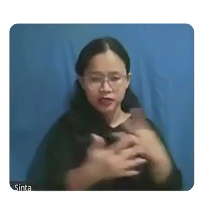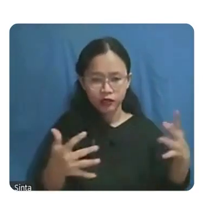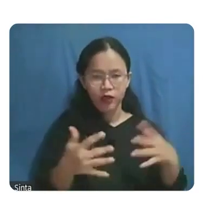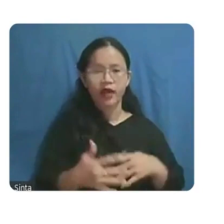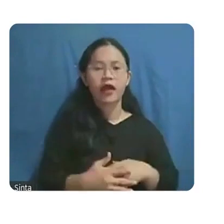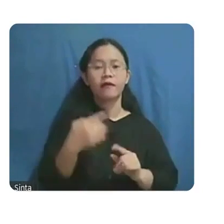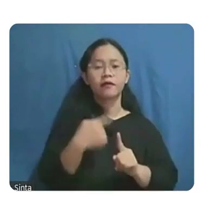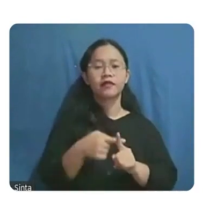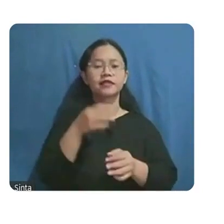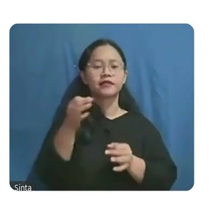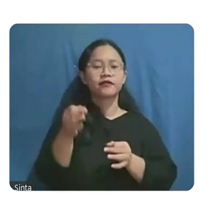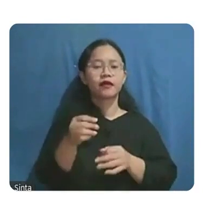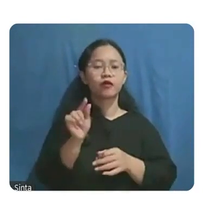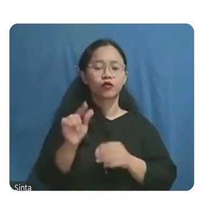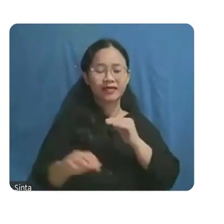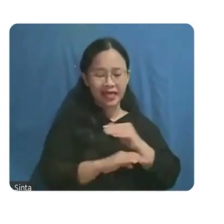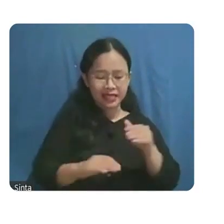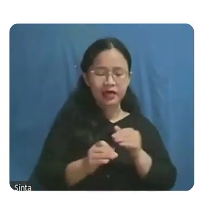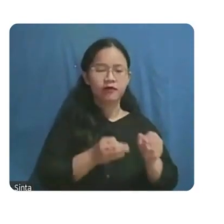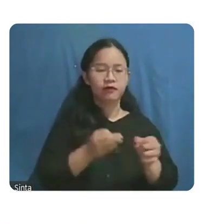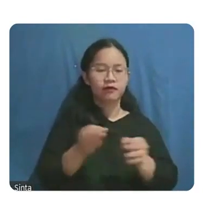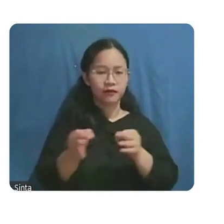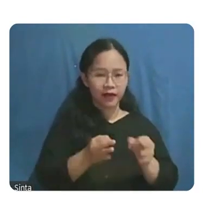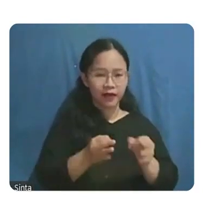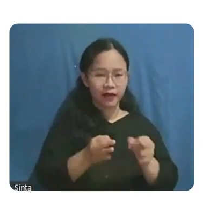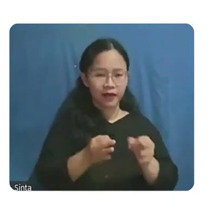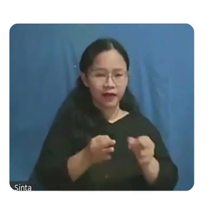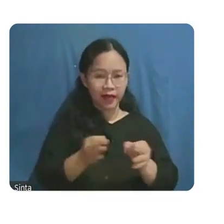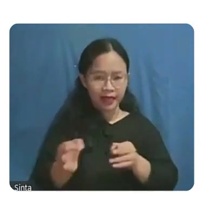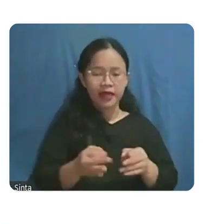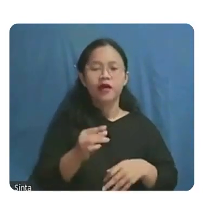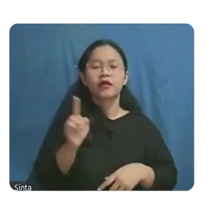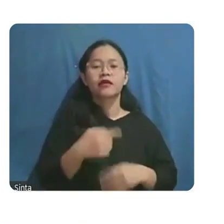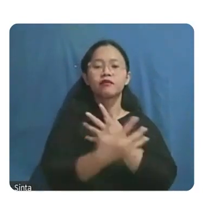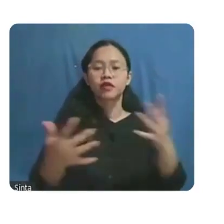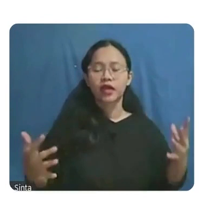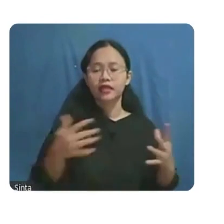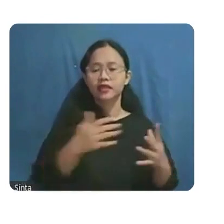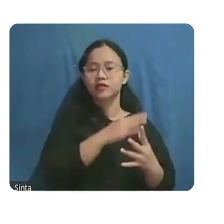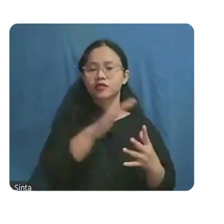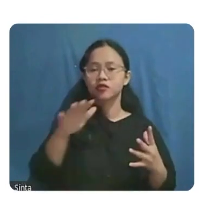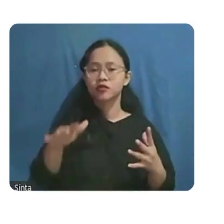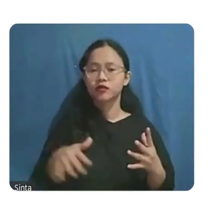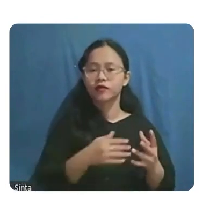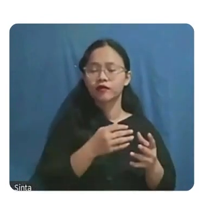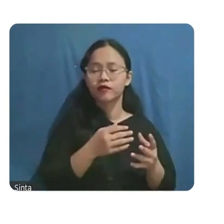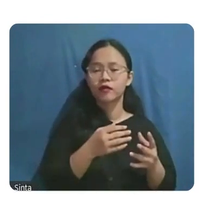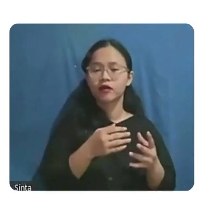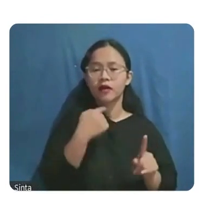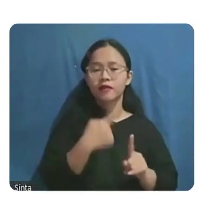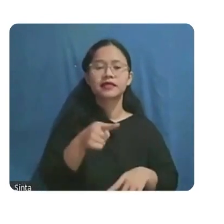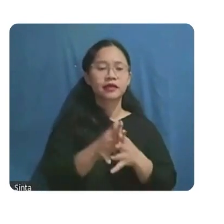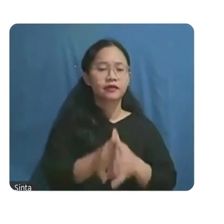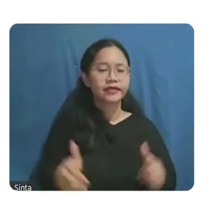services related to the education of the population towards sanitation and hygiene of the